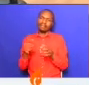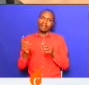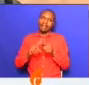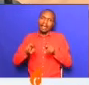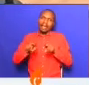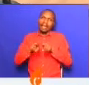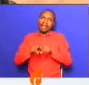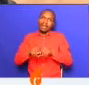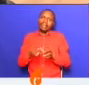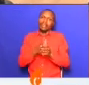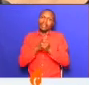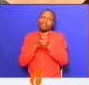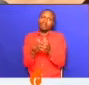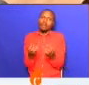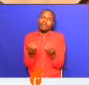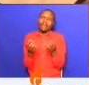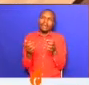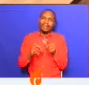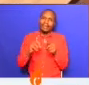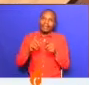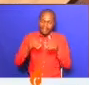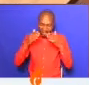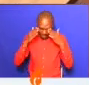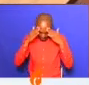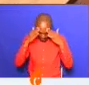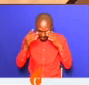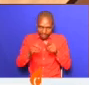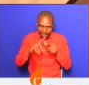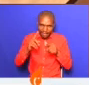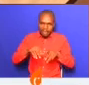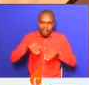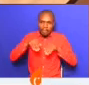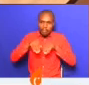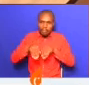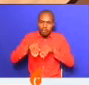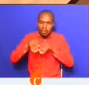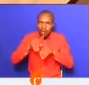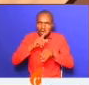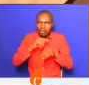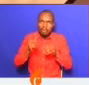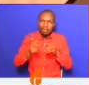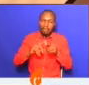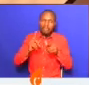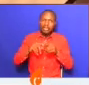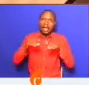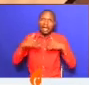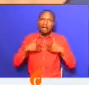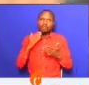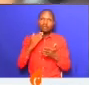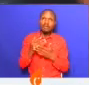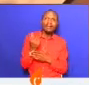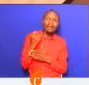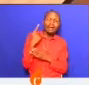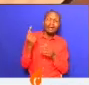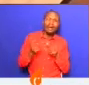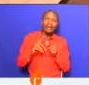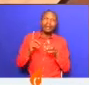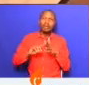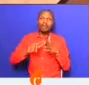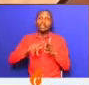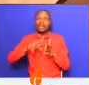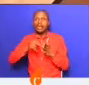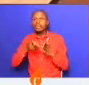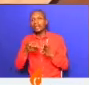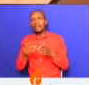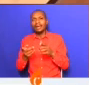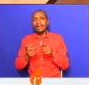of minority attended the proceedings. He could have really understood what I meant.